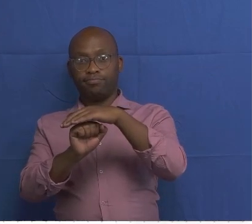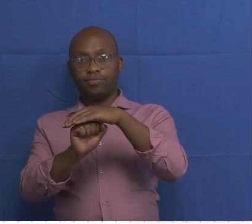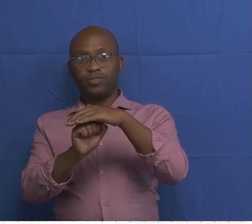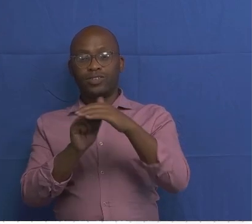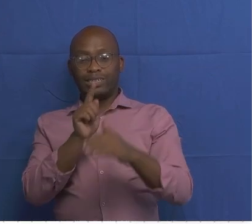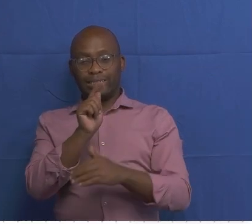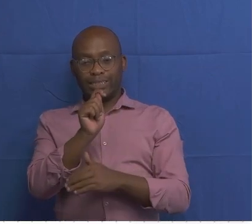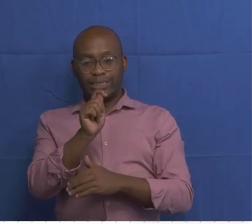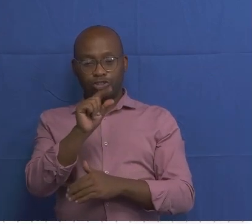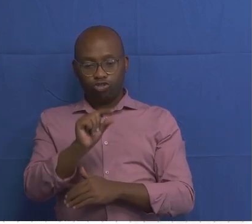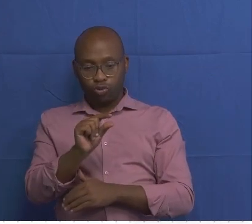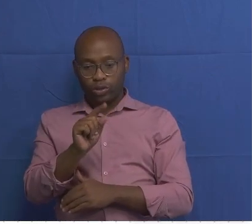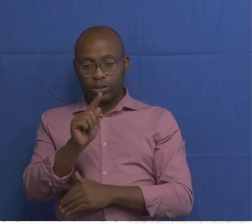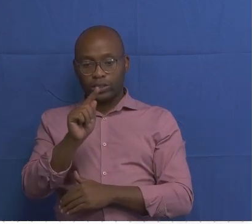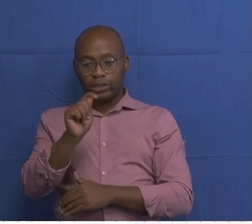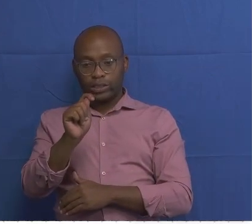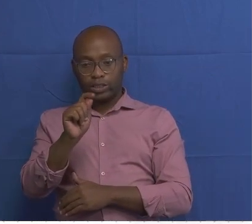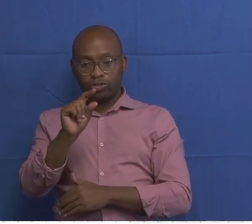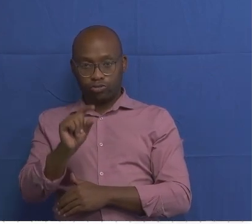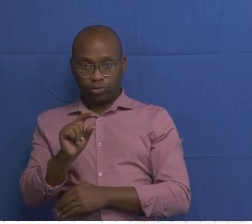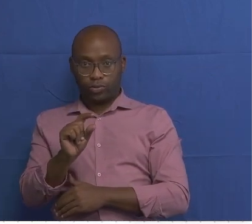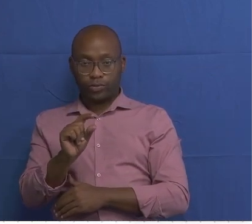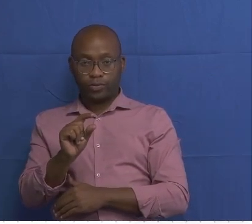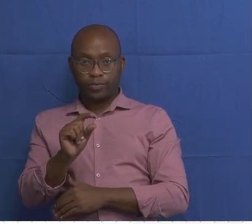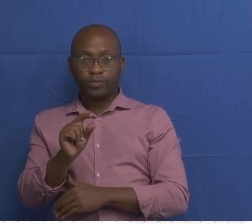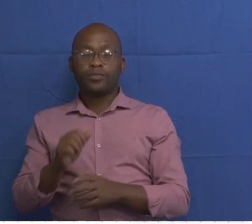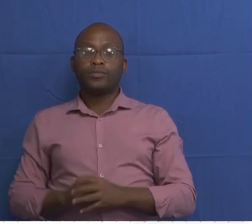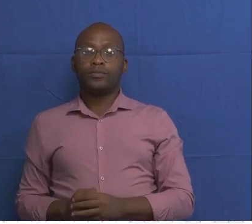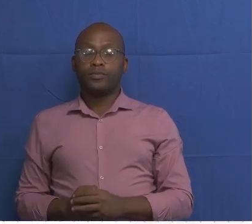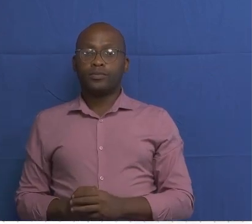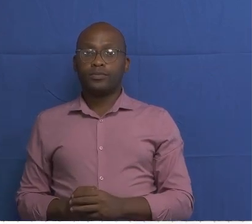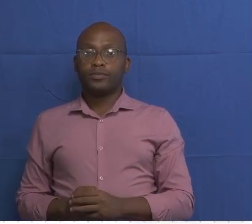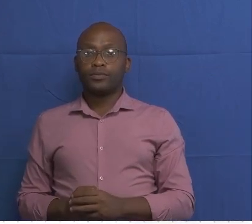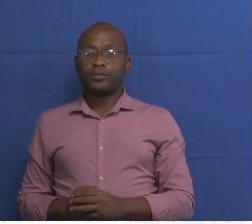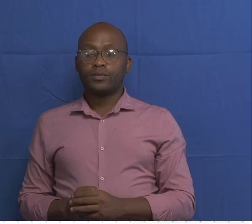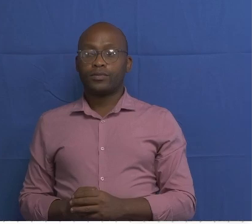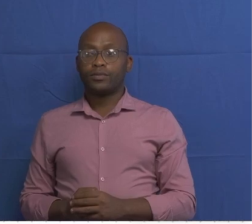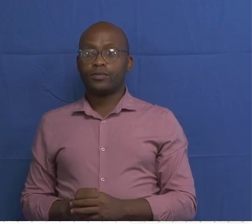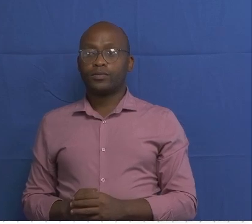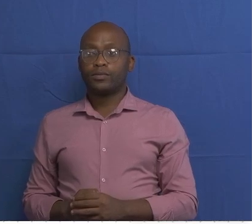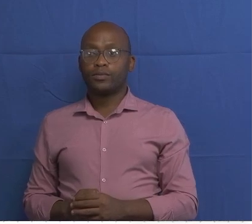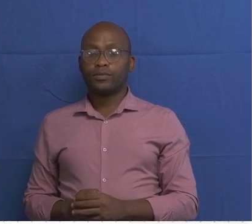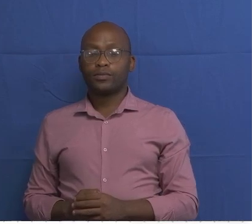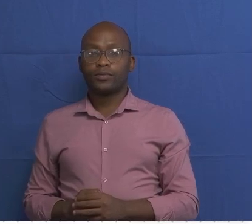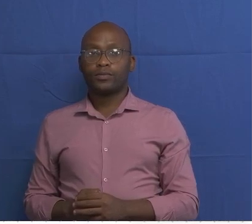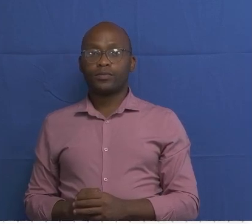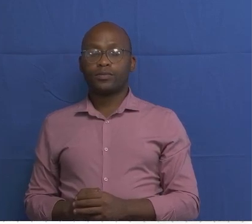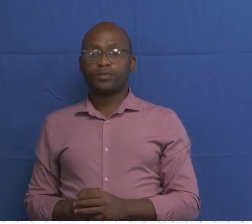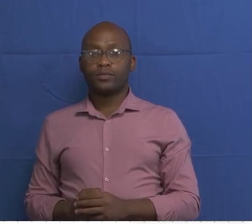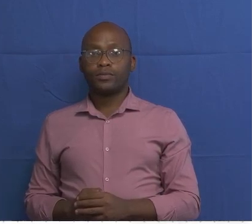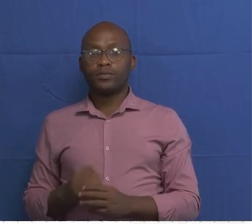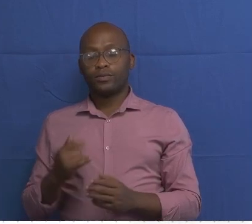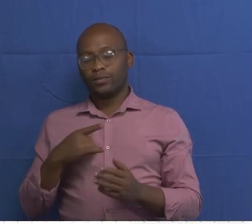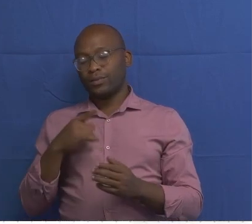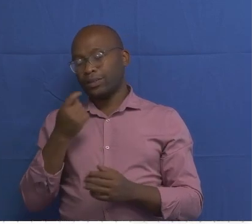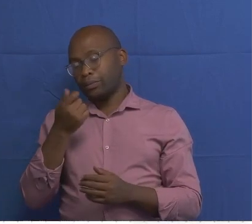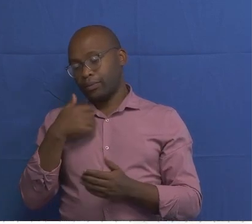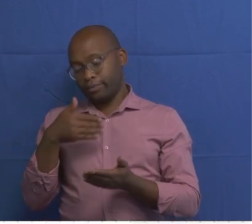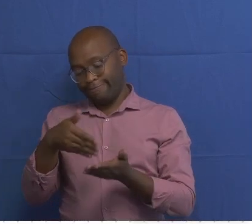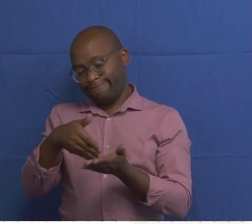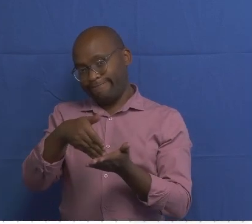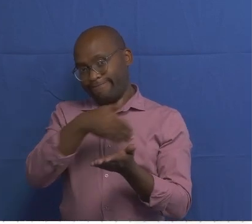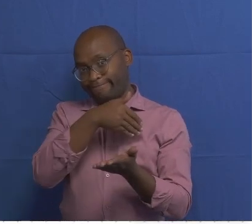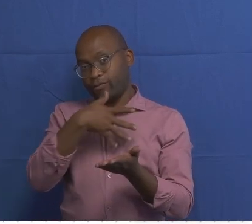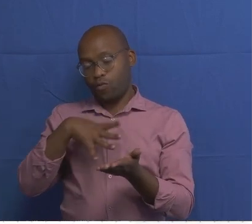which the alleles we have already been given. Now I'll just remove this a bit so that I am able to write the third